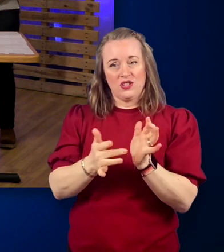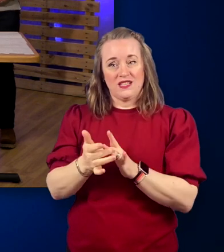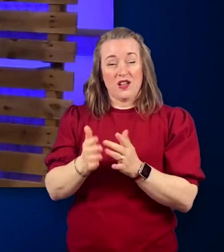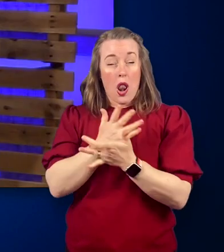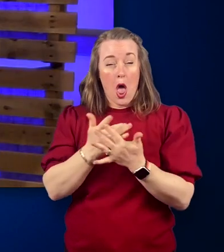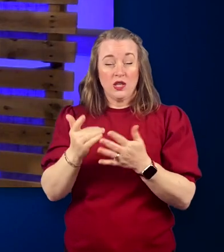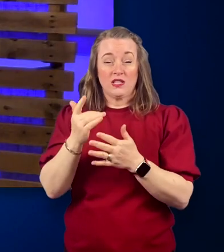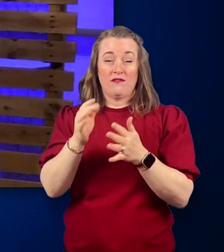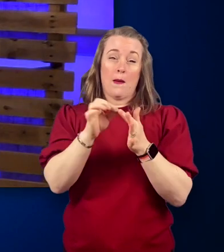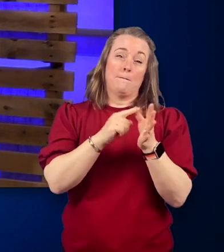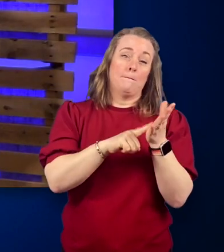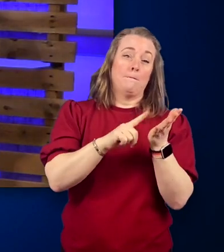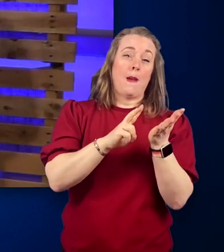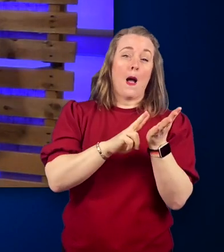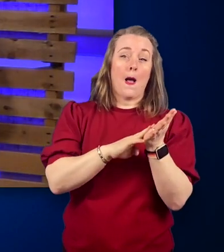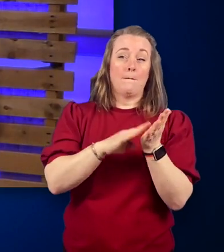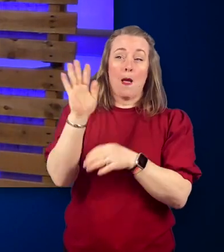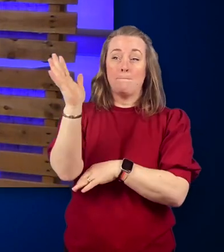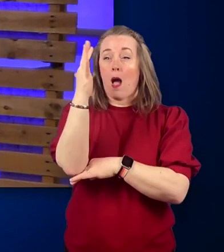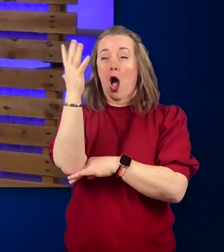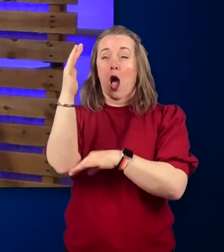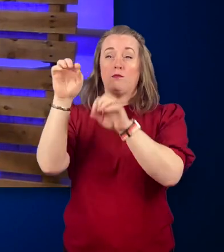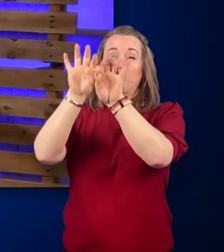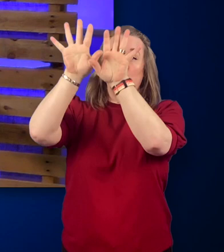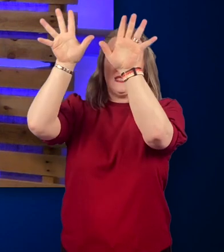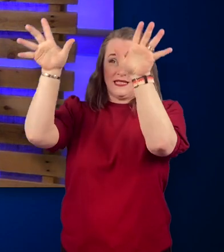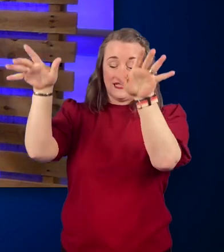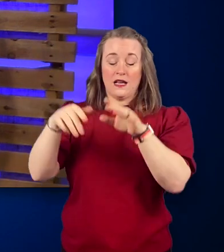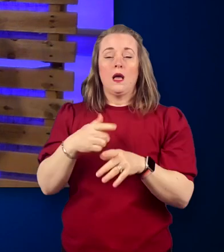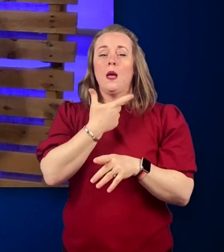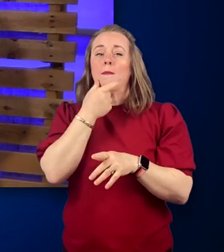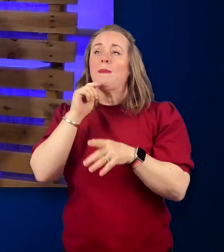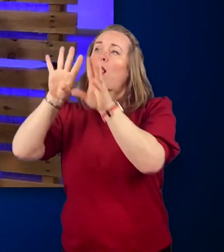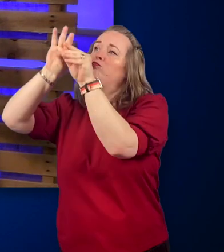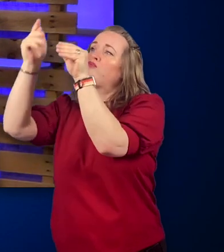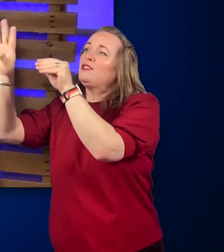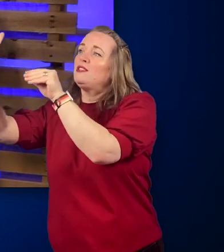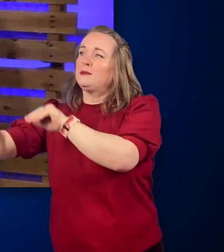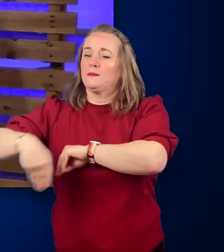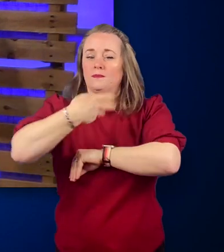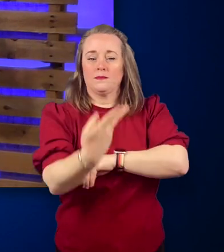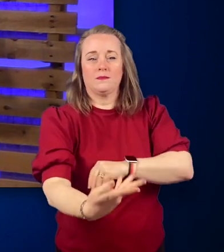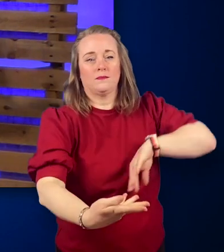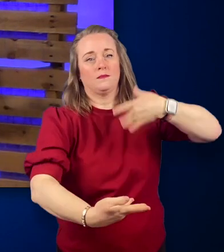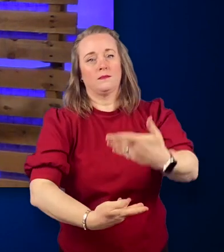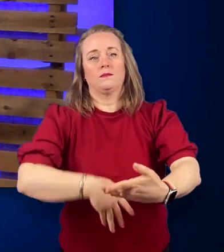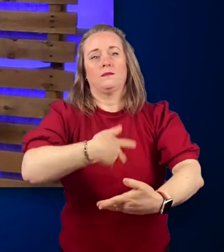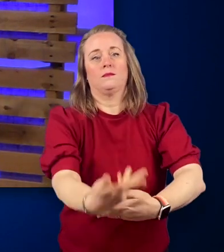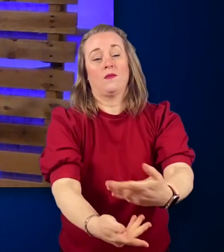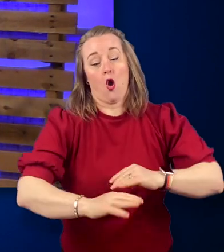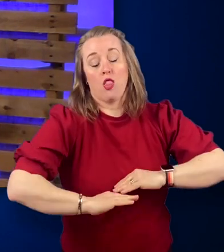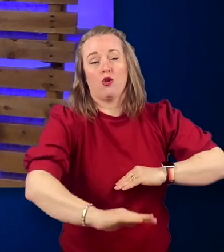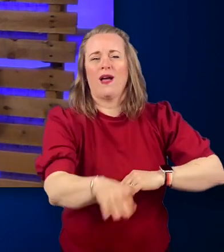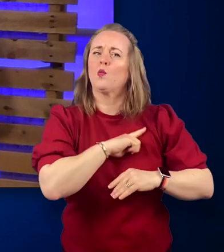today. And people laid these palm branches out on the ground for heroes or important people